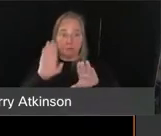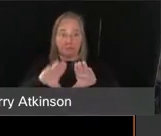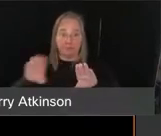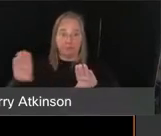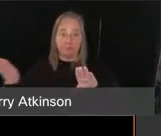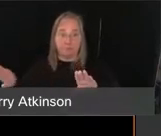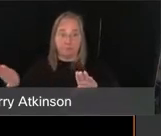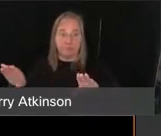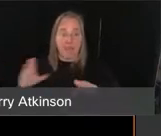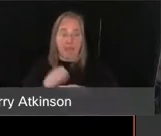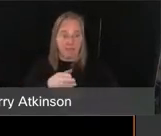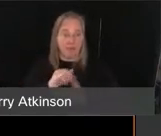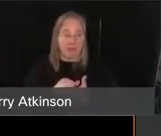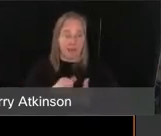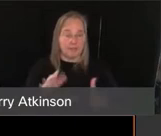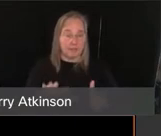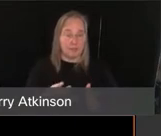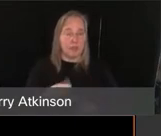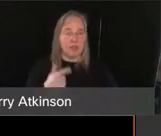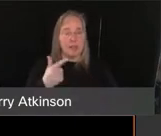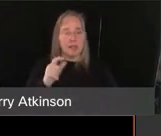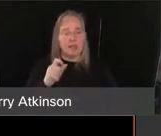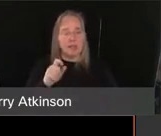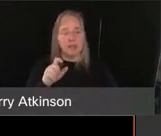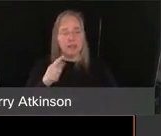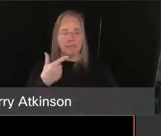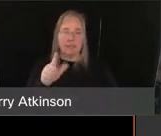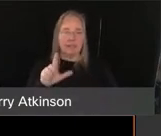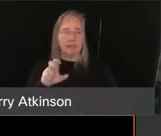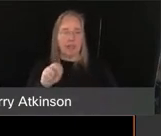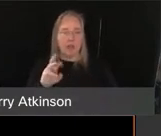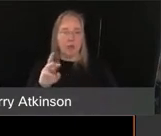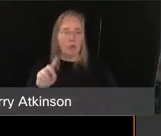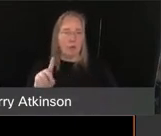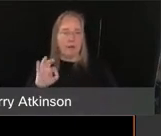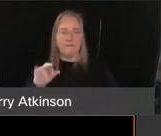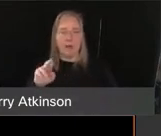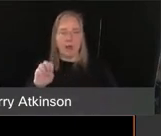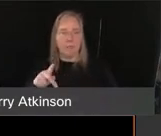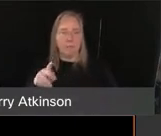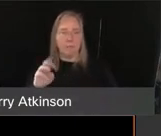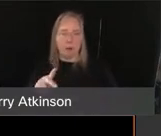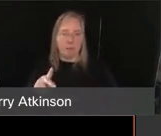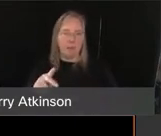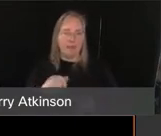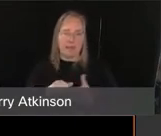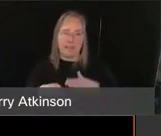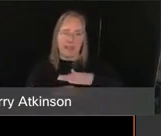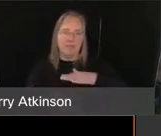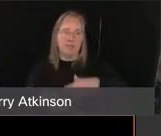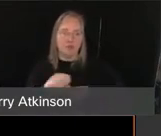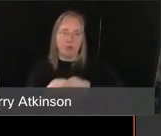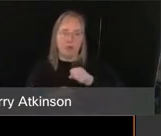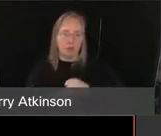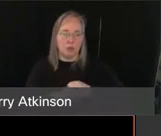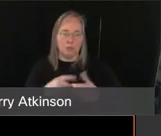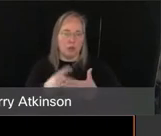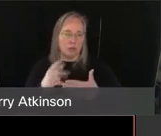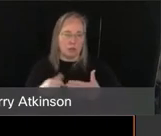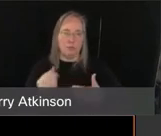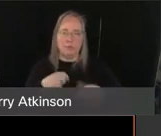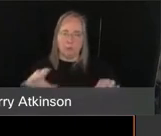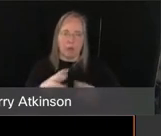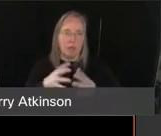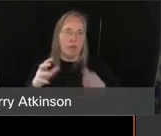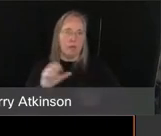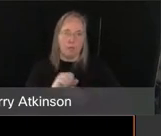Glenwood Fire Pumps critical infrastructure project, we've been doing quite a bit of work at the Long Reach Village upgrading